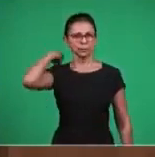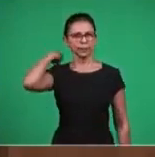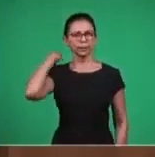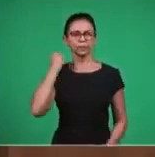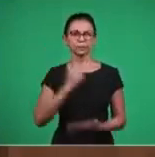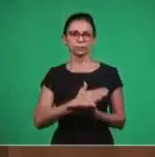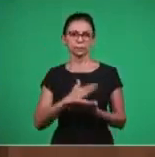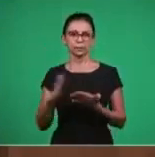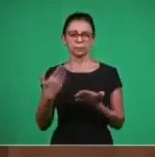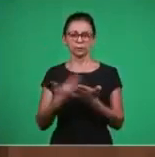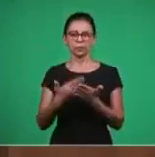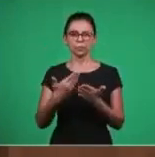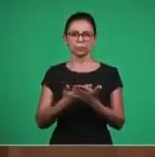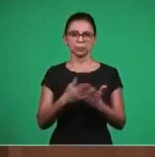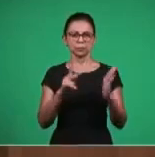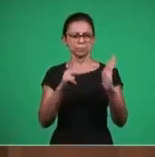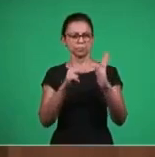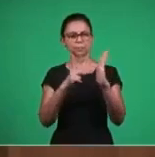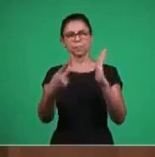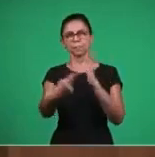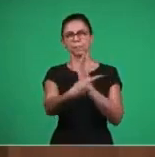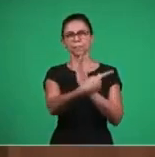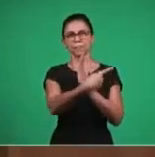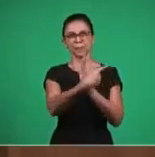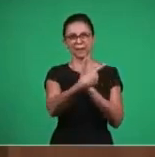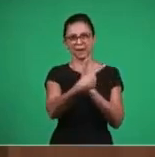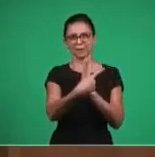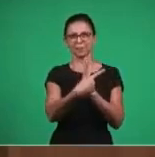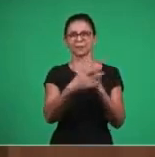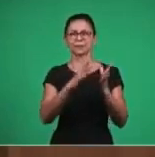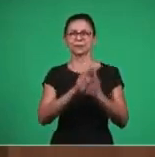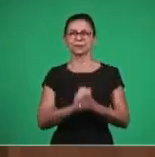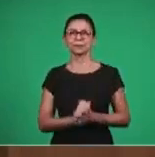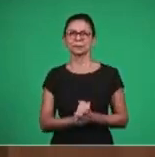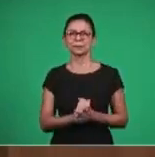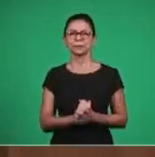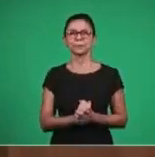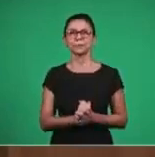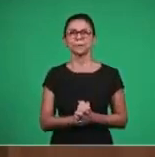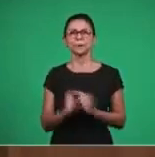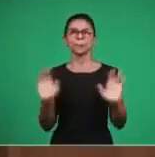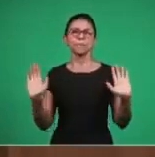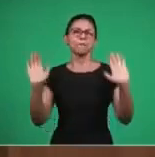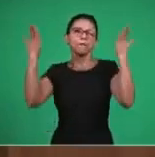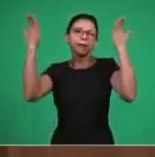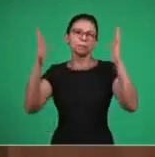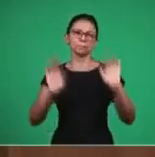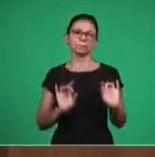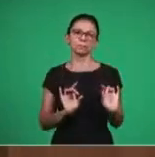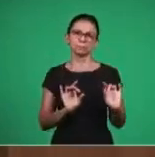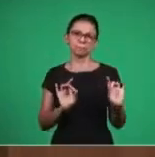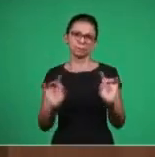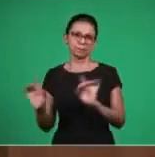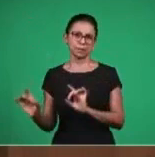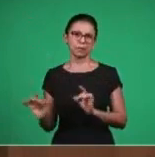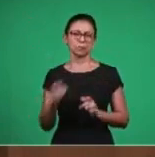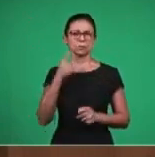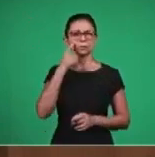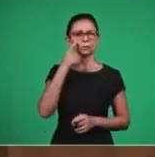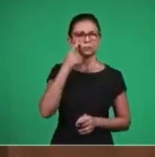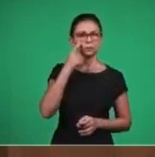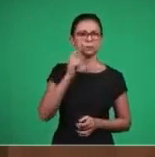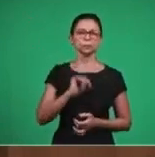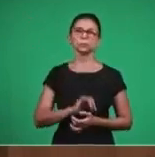we began a study here about a parable, which was a parable of the great harvest. So the parable of the great